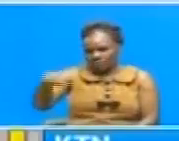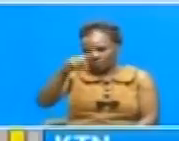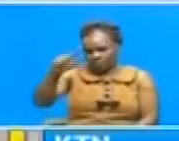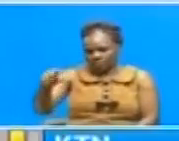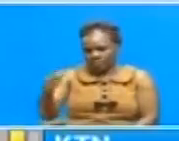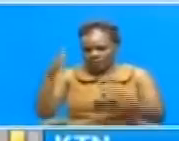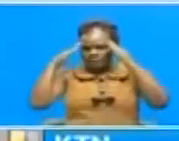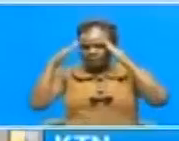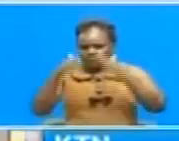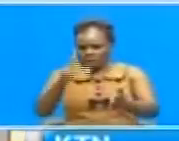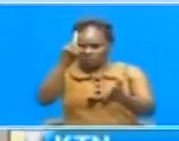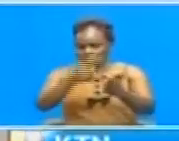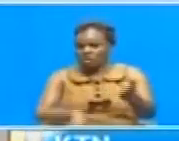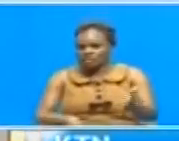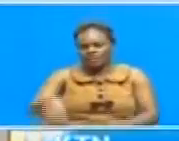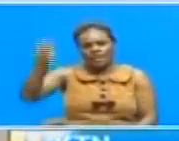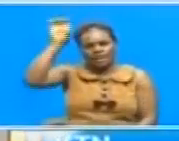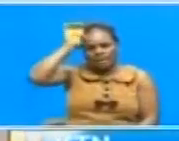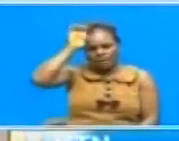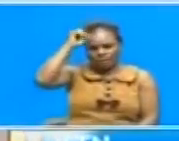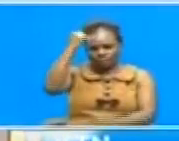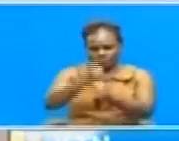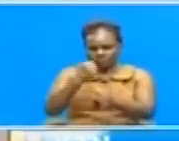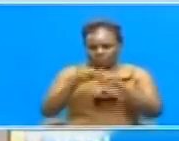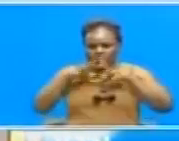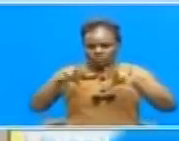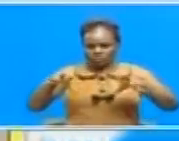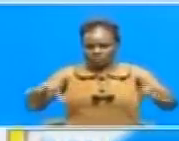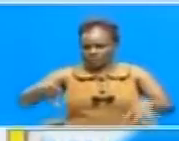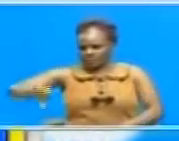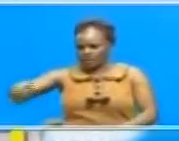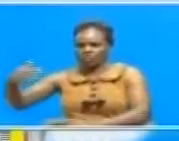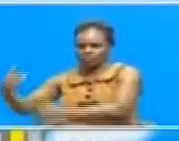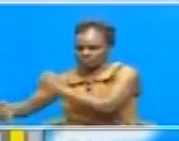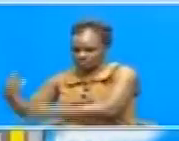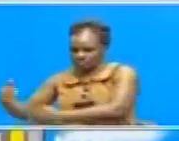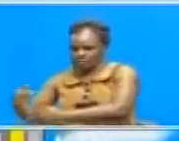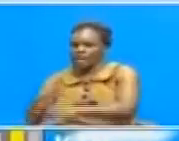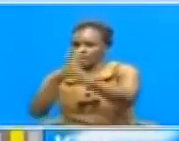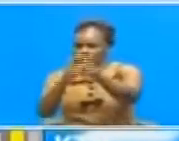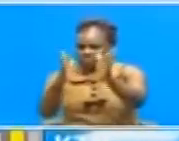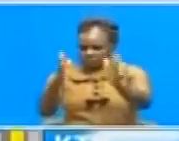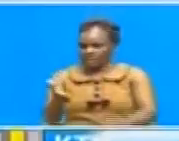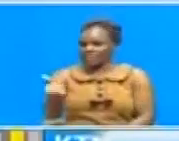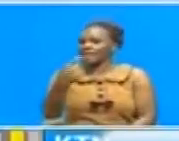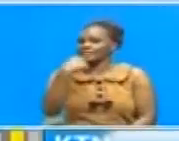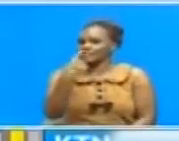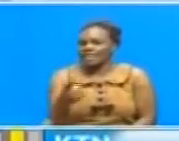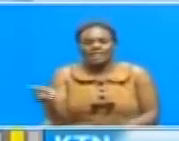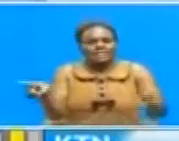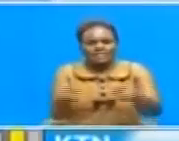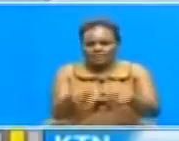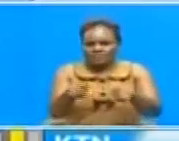turn our attention to Eldoret. The crackdown spread to the suburbs, and our reporter Mercy Kandir informs us that even